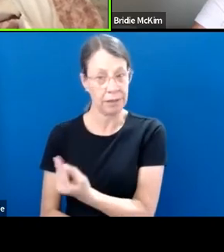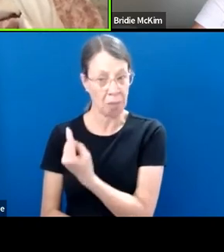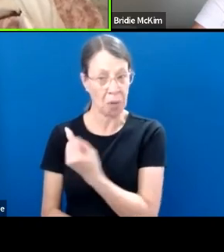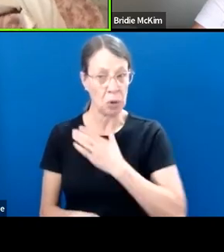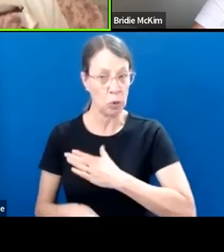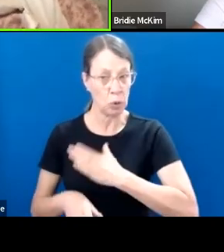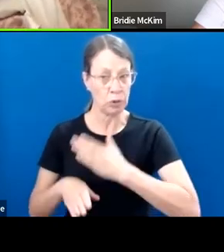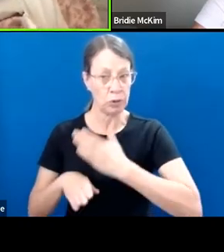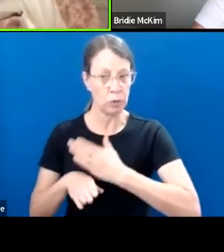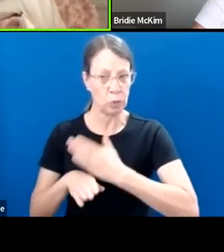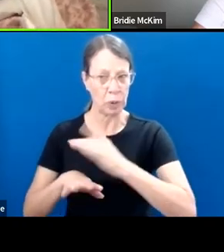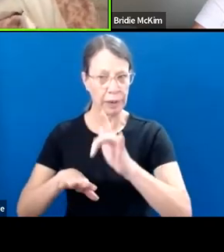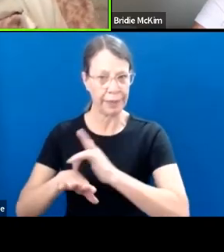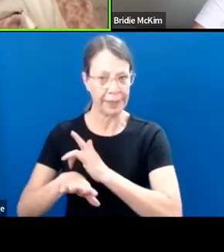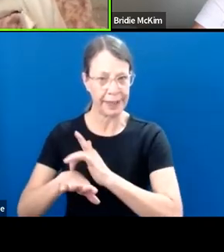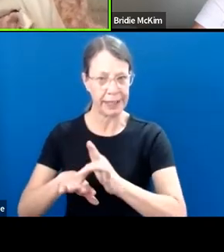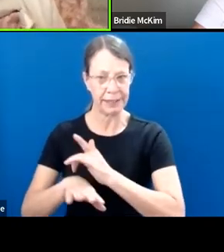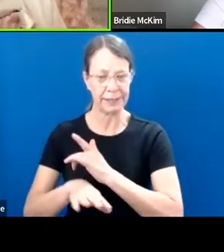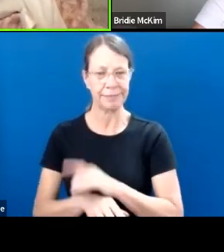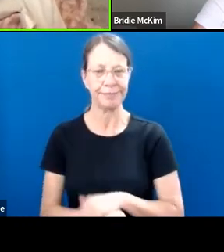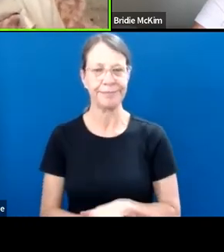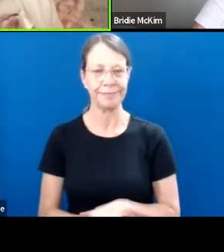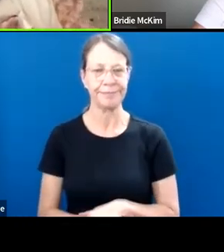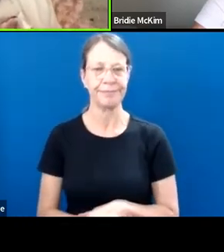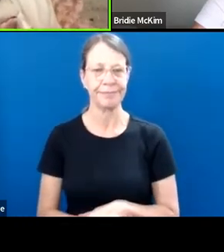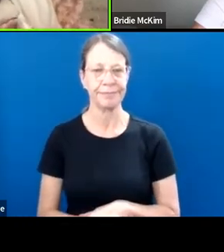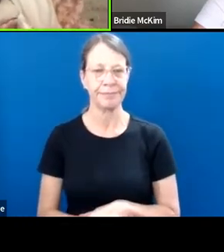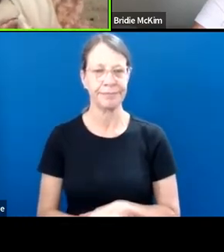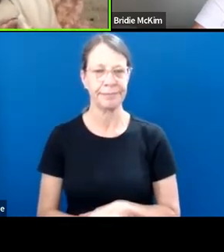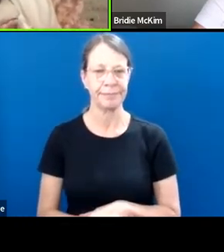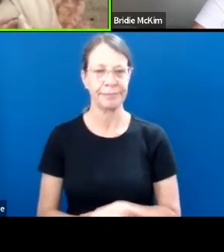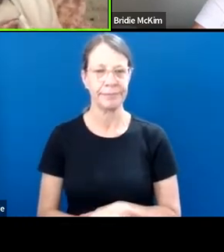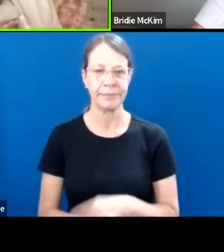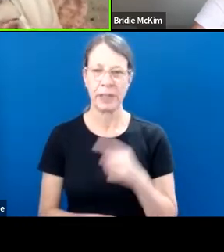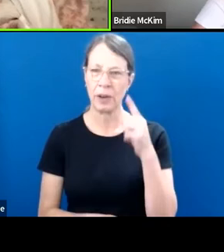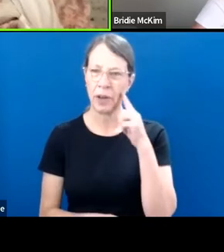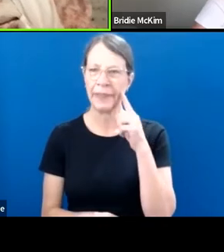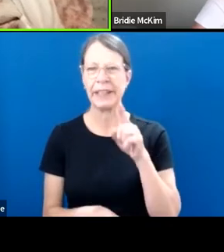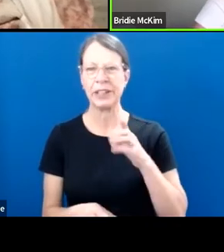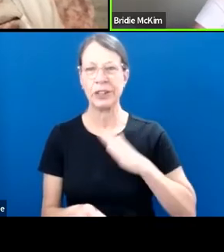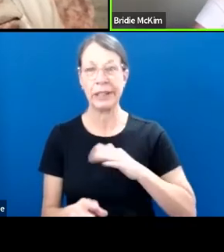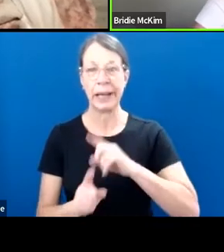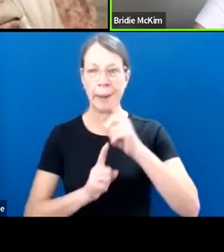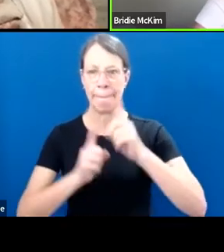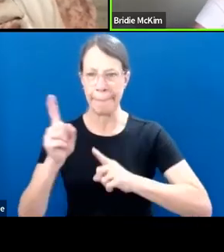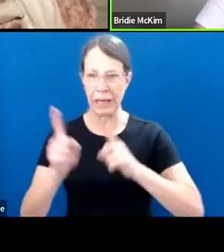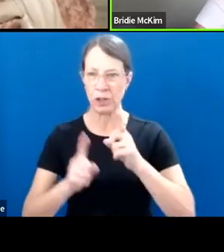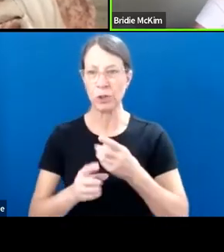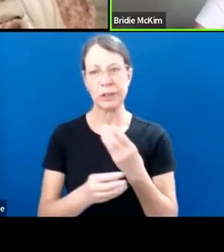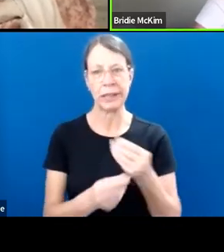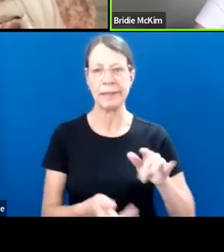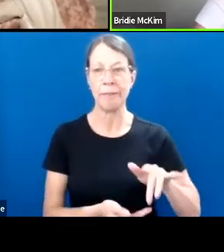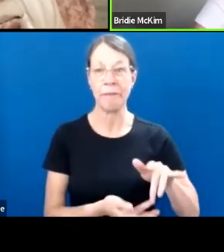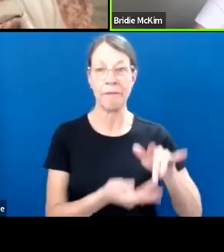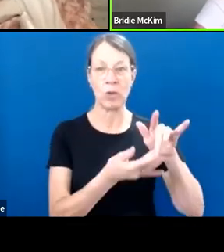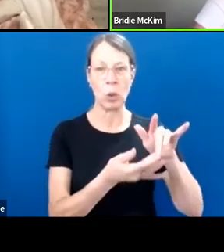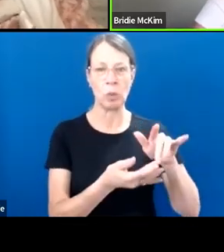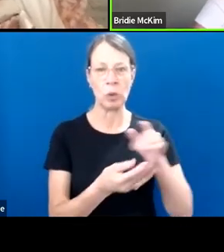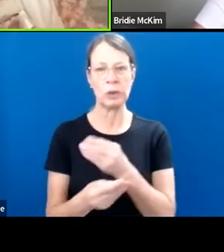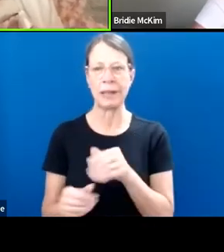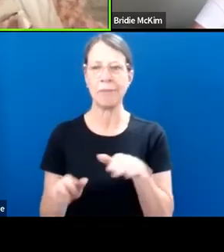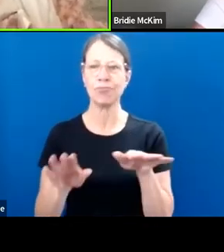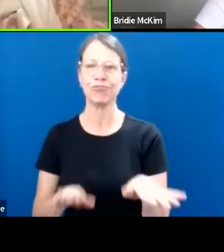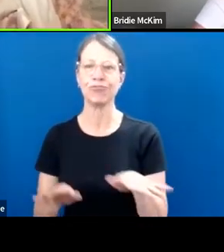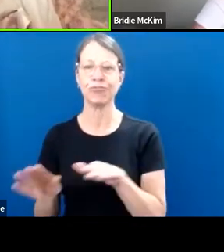And mentors, informal and formal mentors, like really